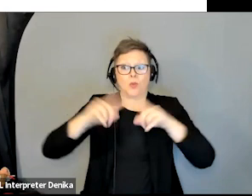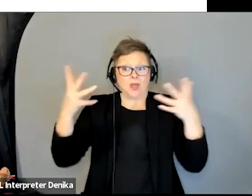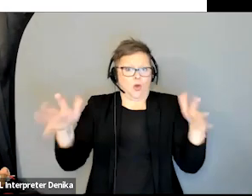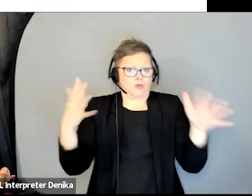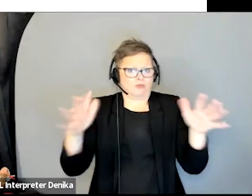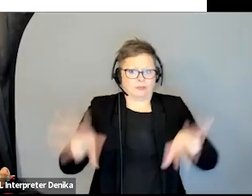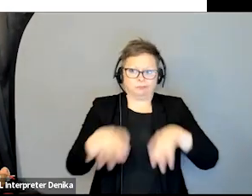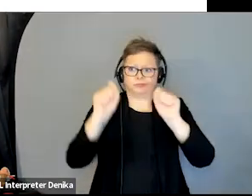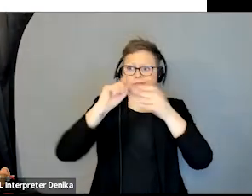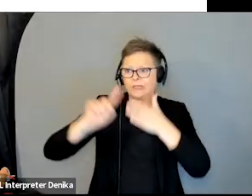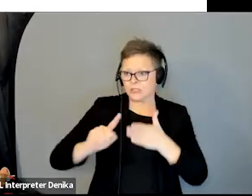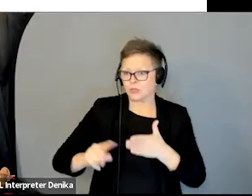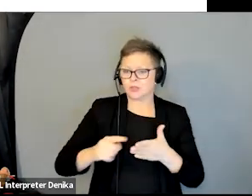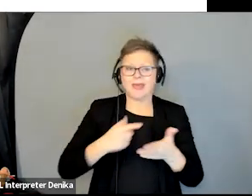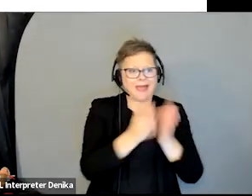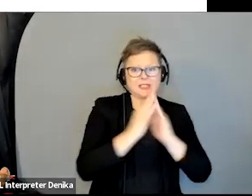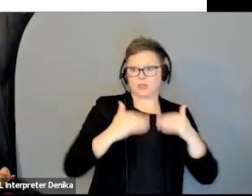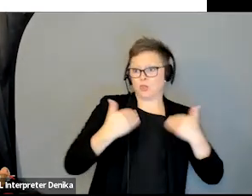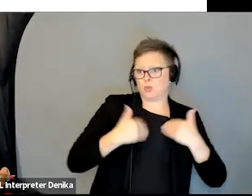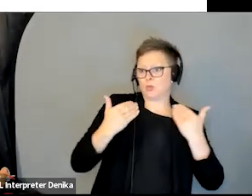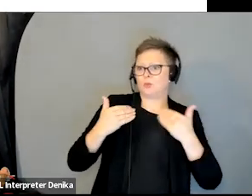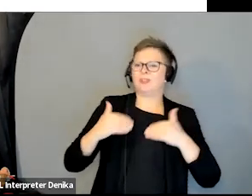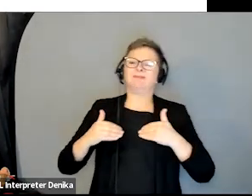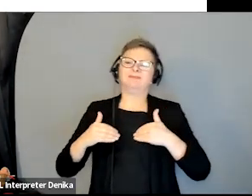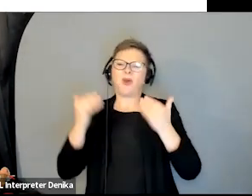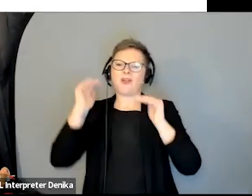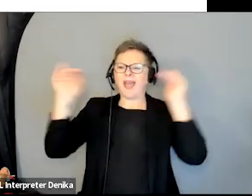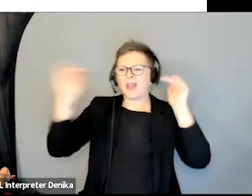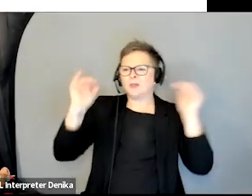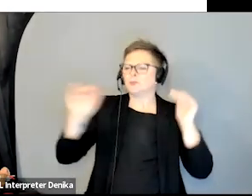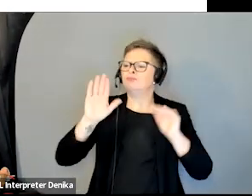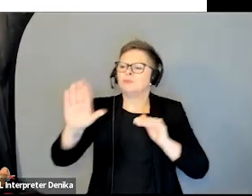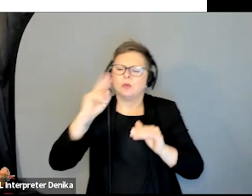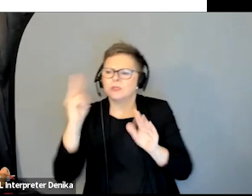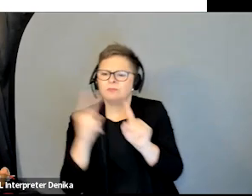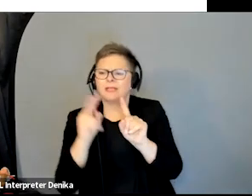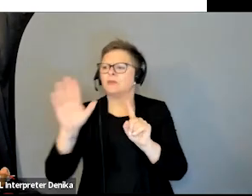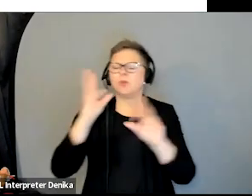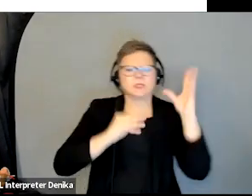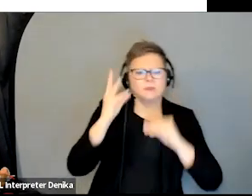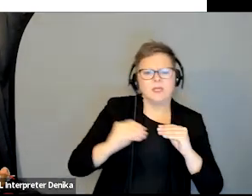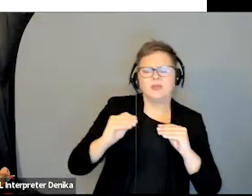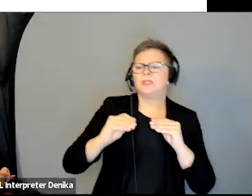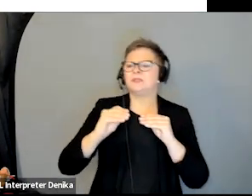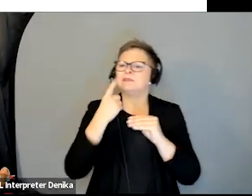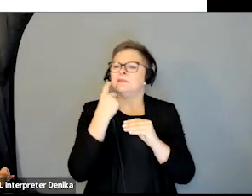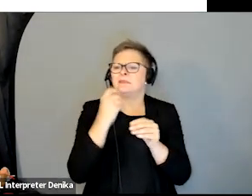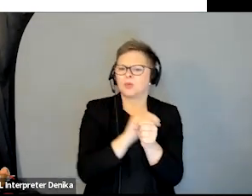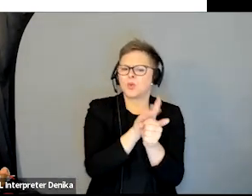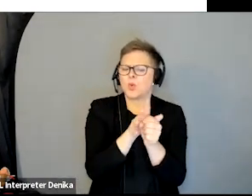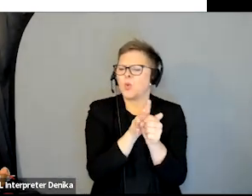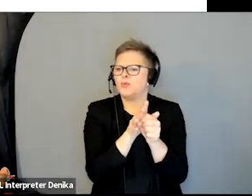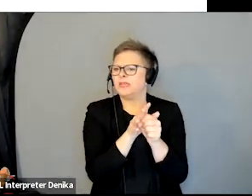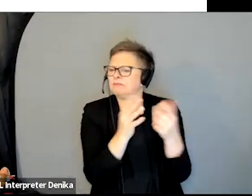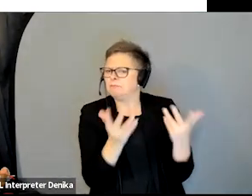study where we asked youth and young adults about their experiences and perspectives in the later stages of the pandemic. And